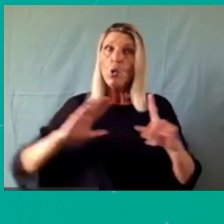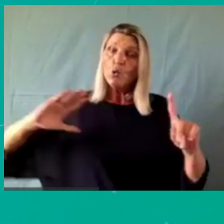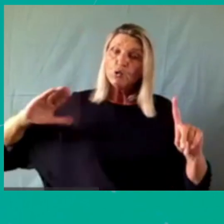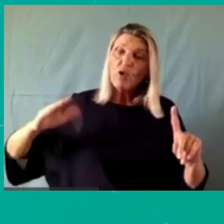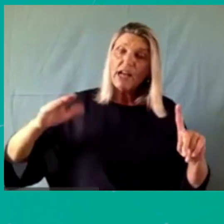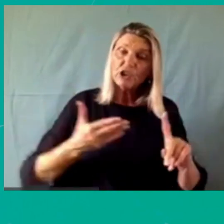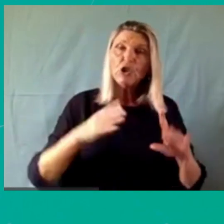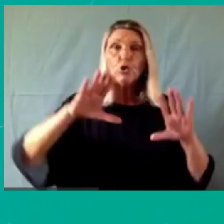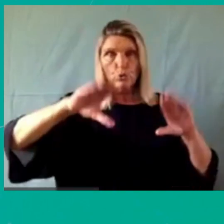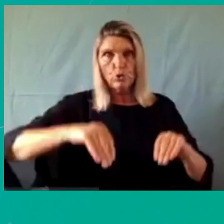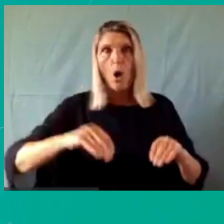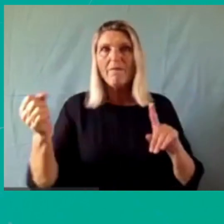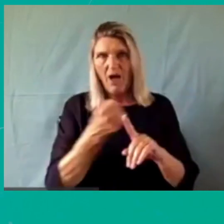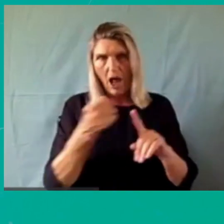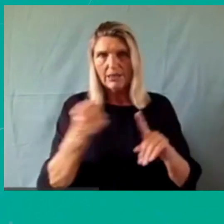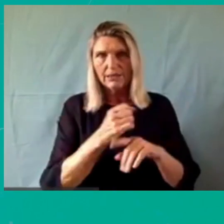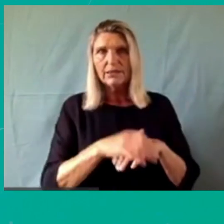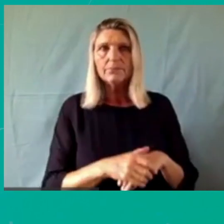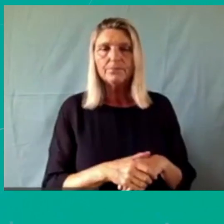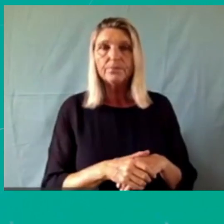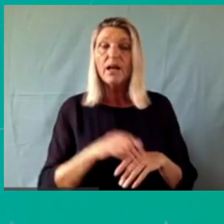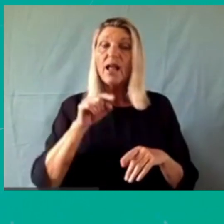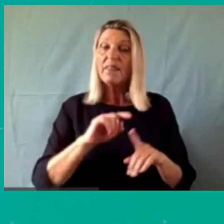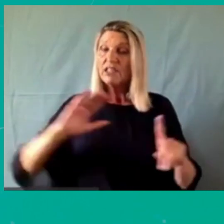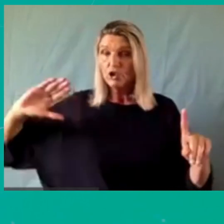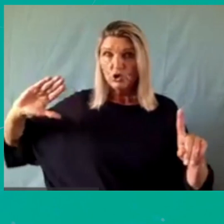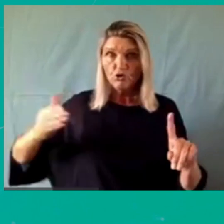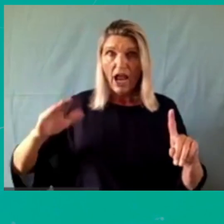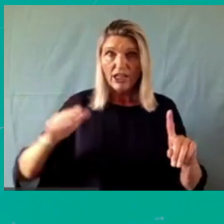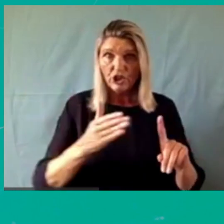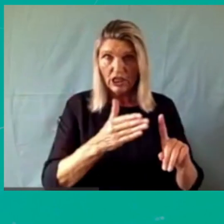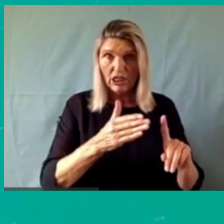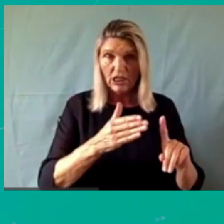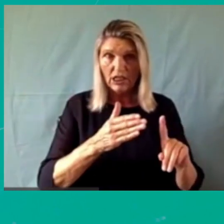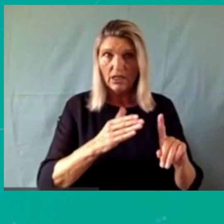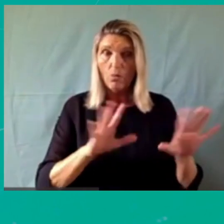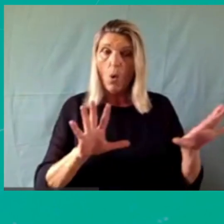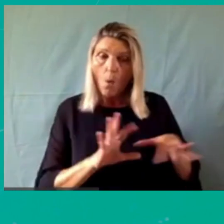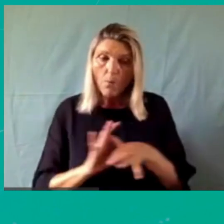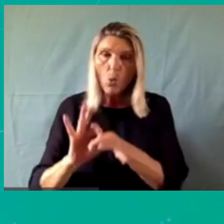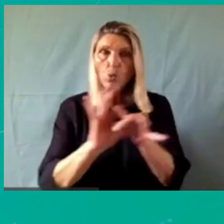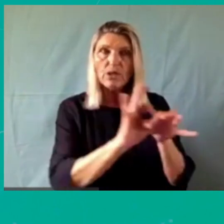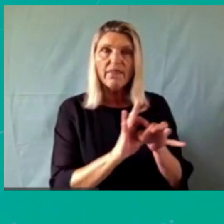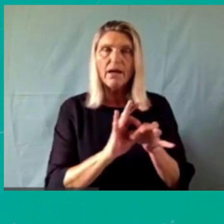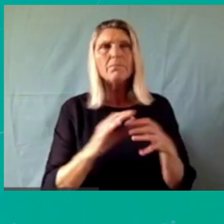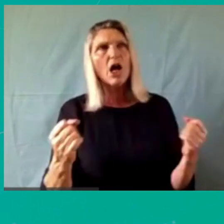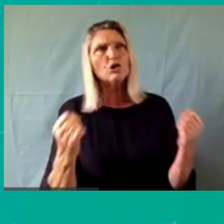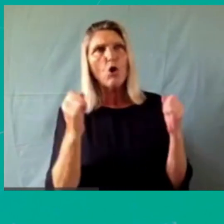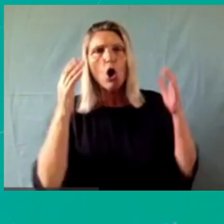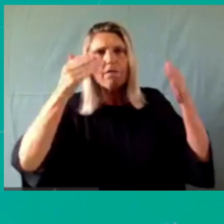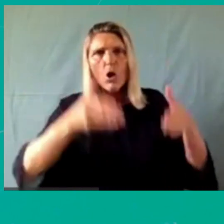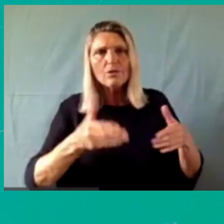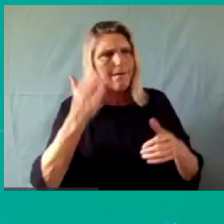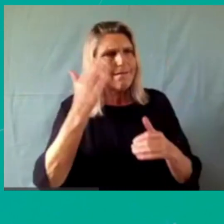plan. The strategy will bring together a focus, stronger focus than ever before,